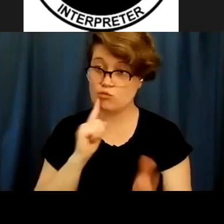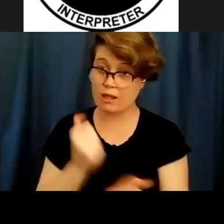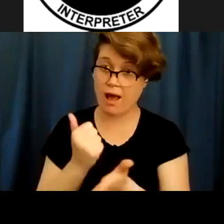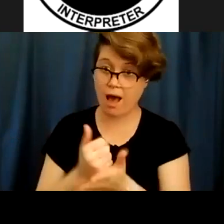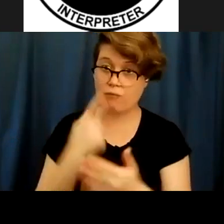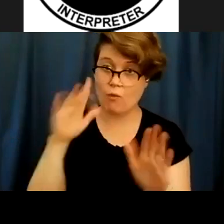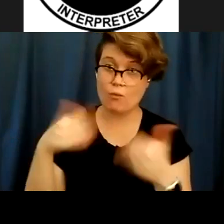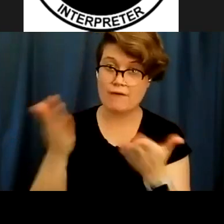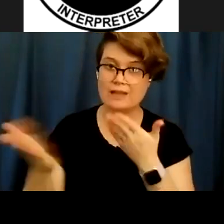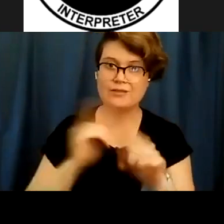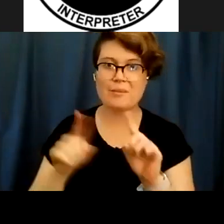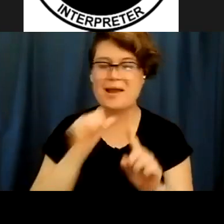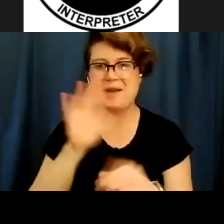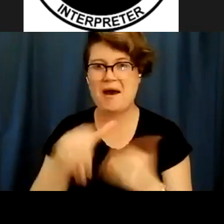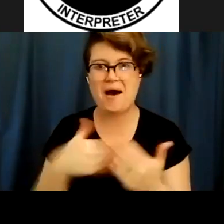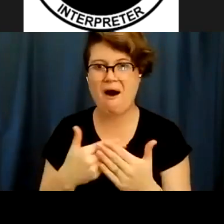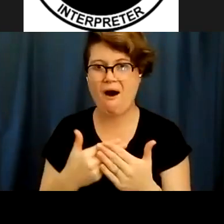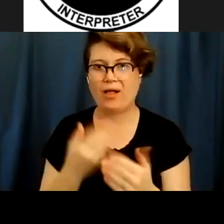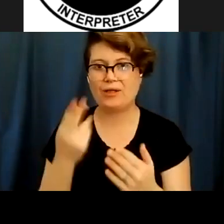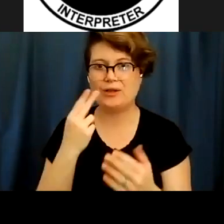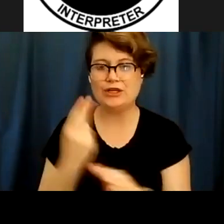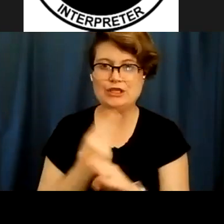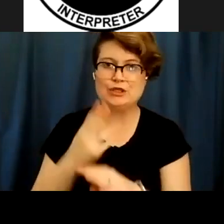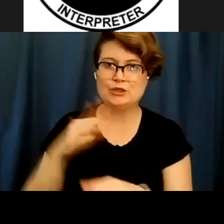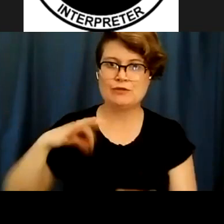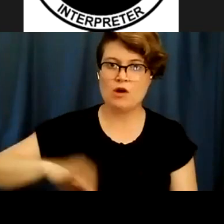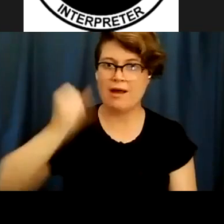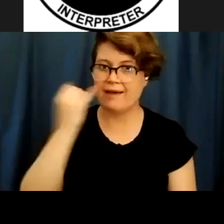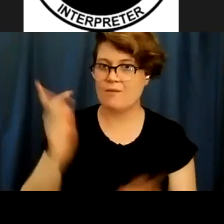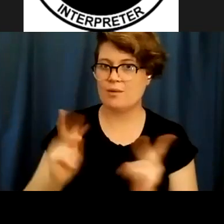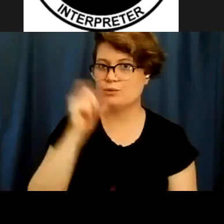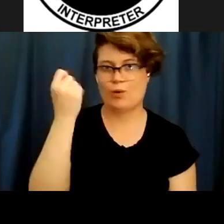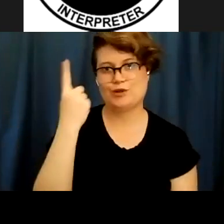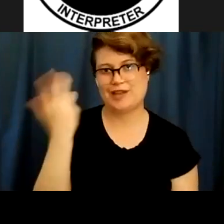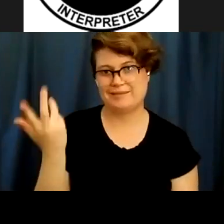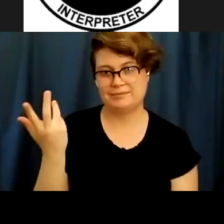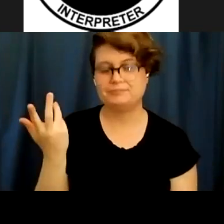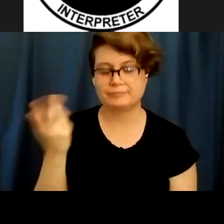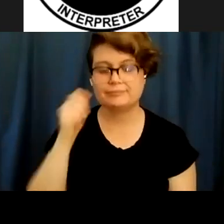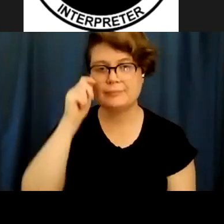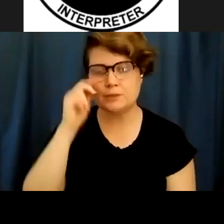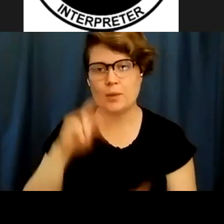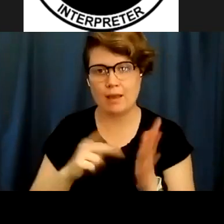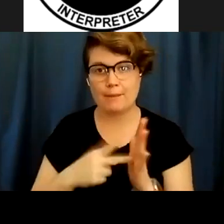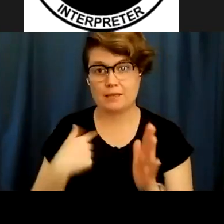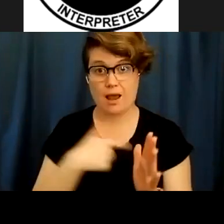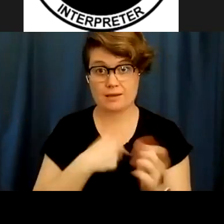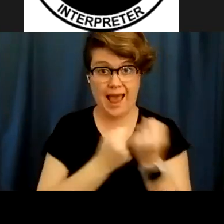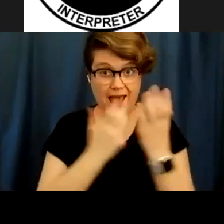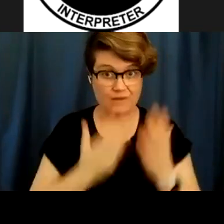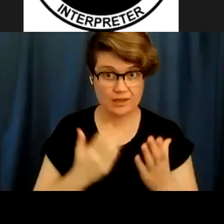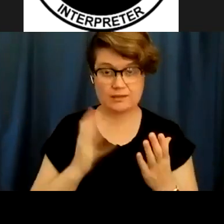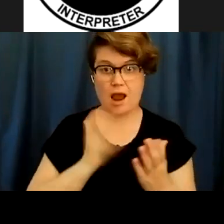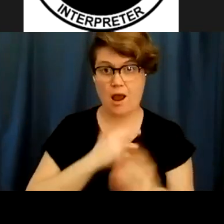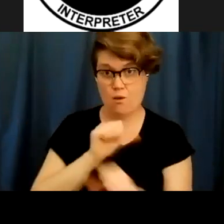be useful, right, if folks don't understand how those work. And so I think it's a matter of us as advocates, as people doing this work, being